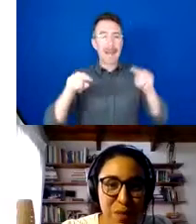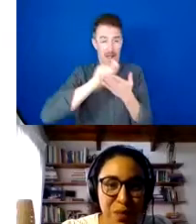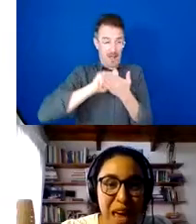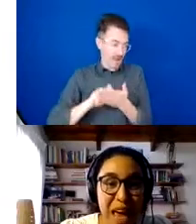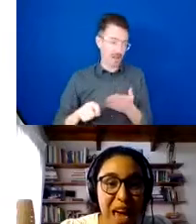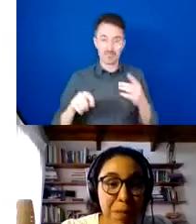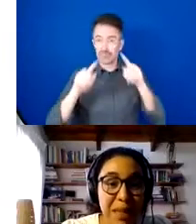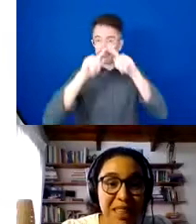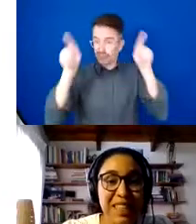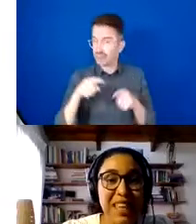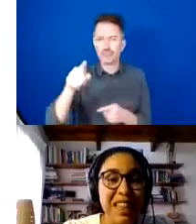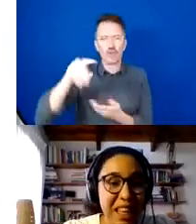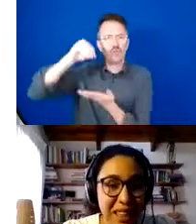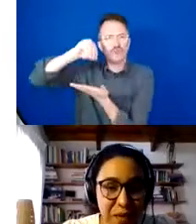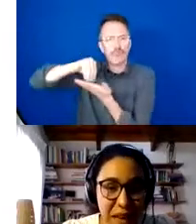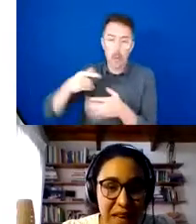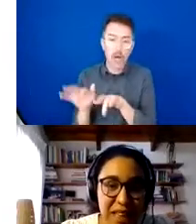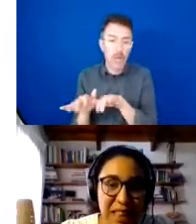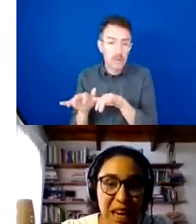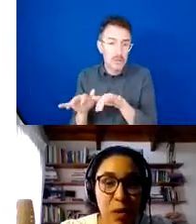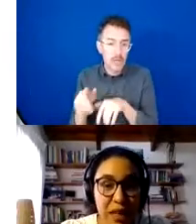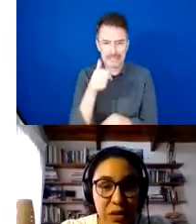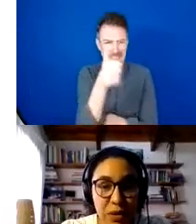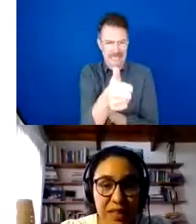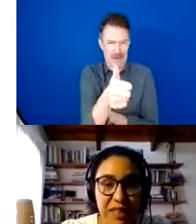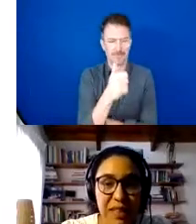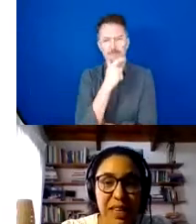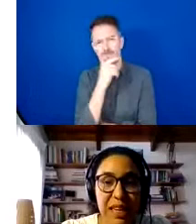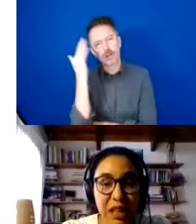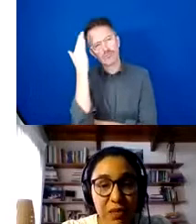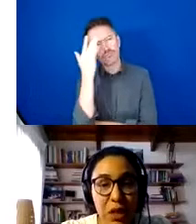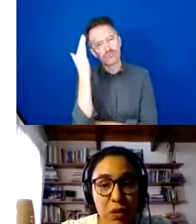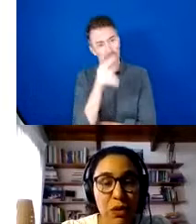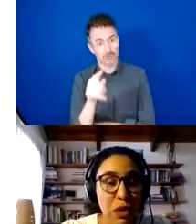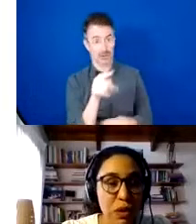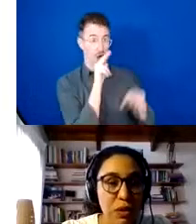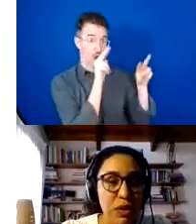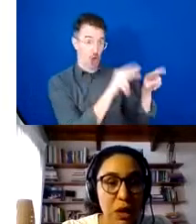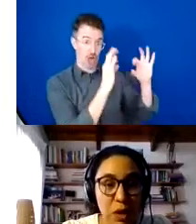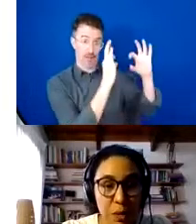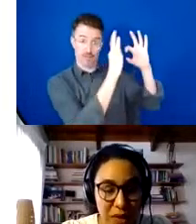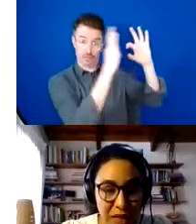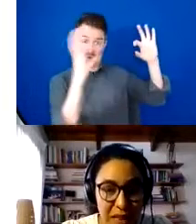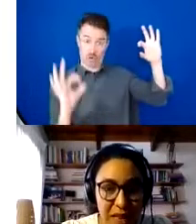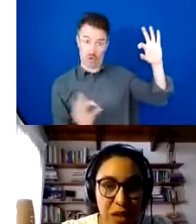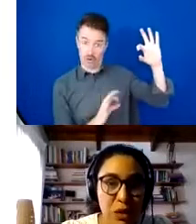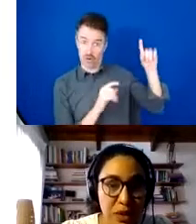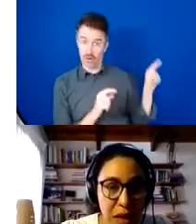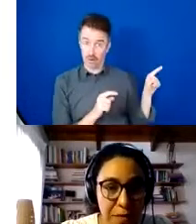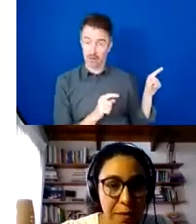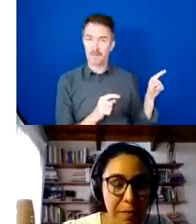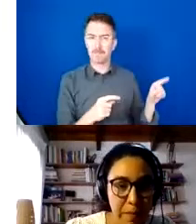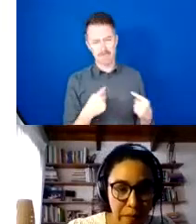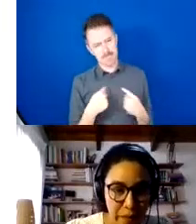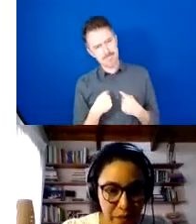you. And please identify the characteristics in each of those circles that represent